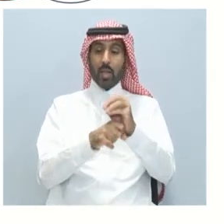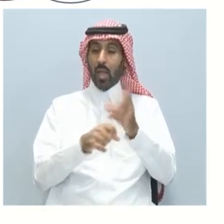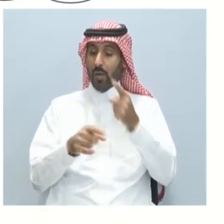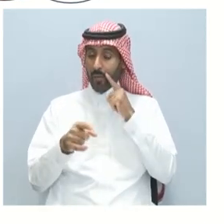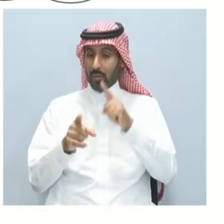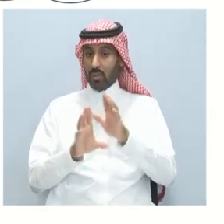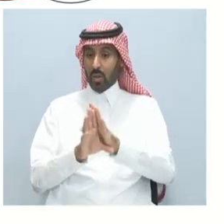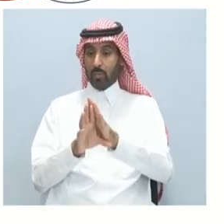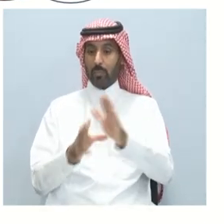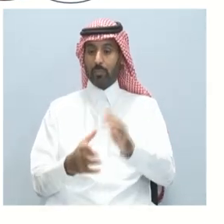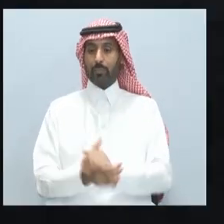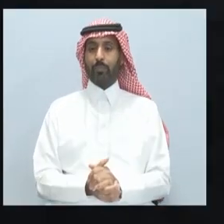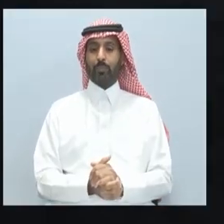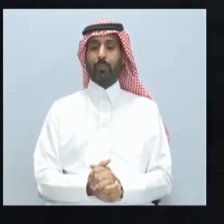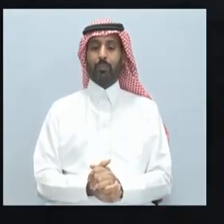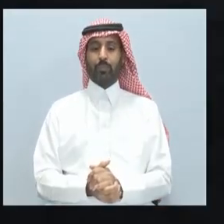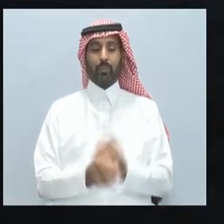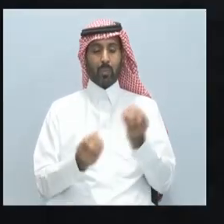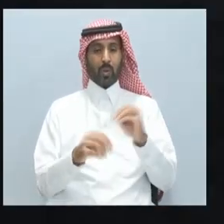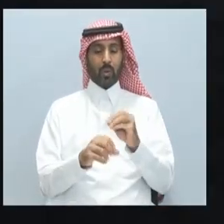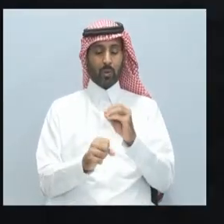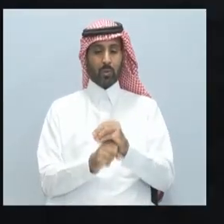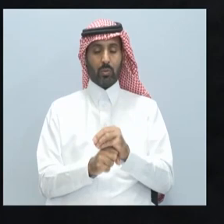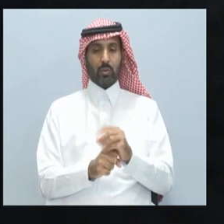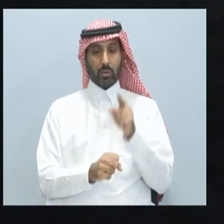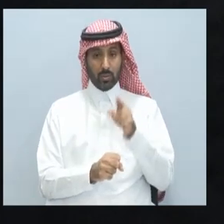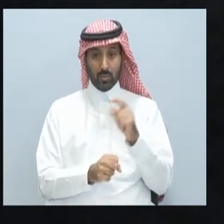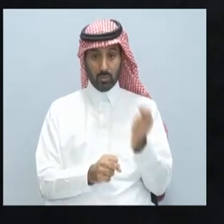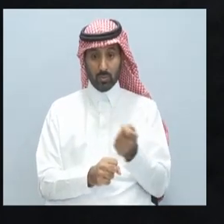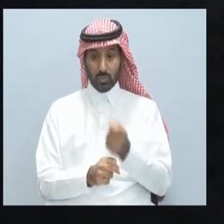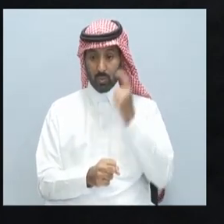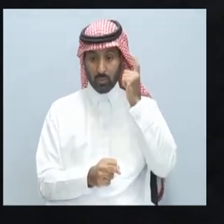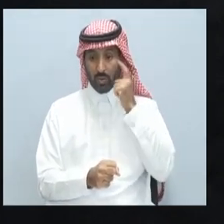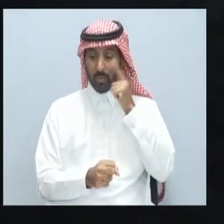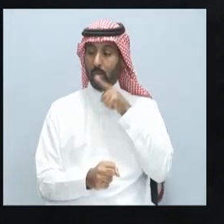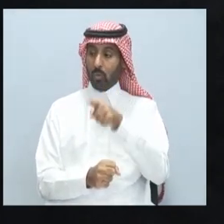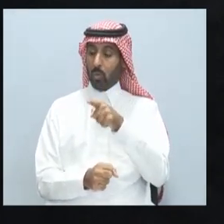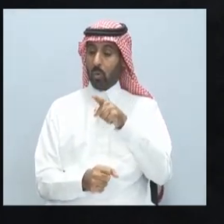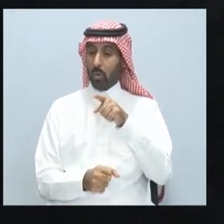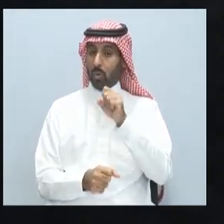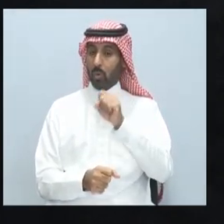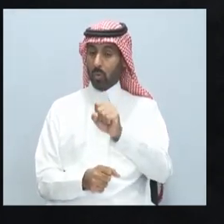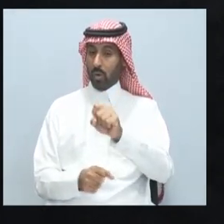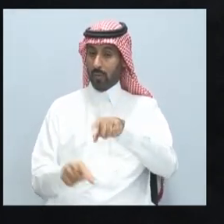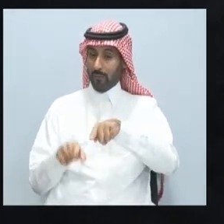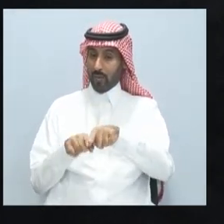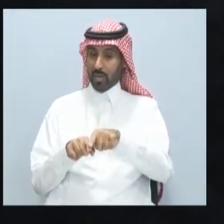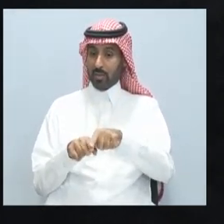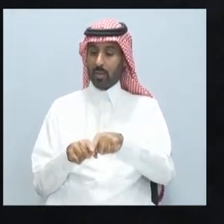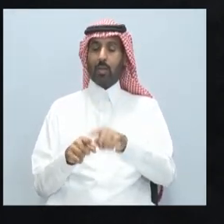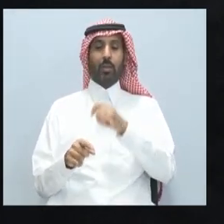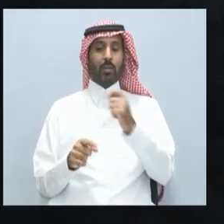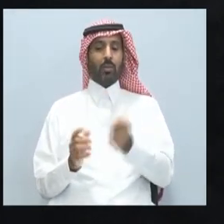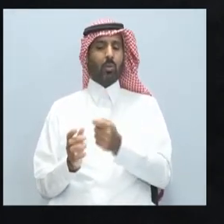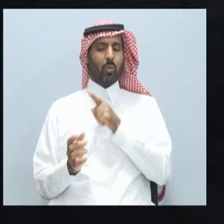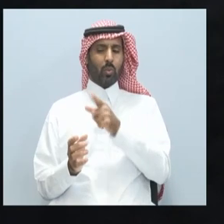other. So there is a lot to do, actually. You're going to think about your friends. Write them in a Venn diagram, and then